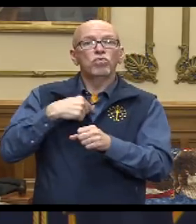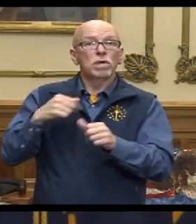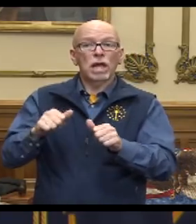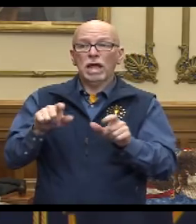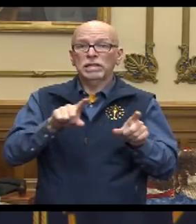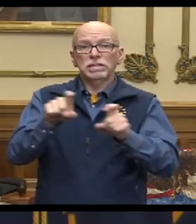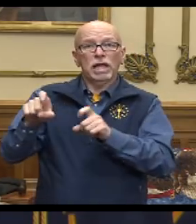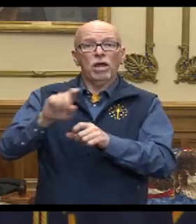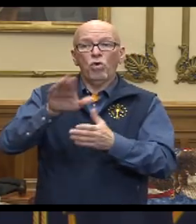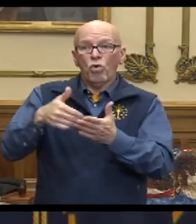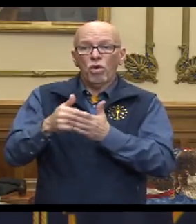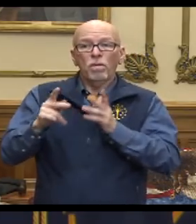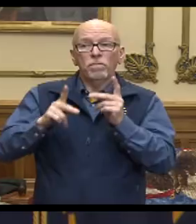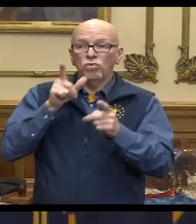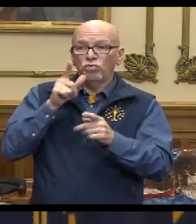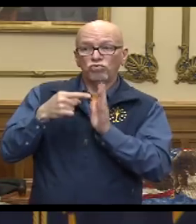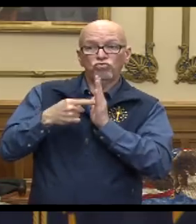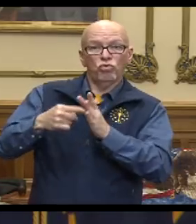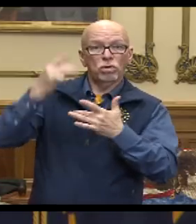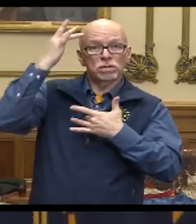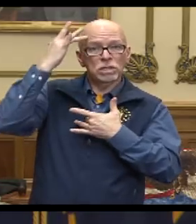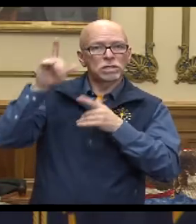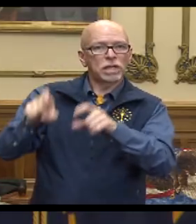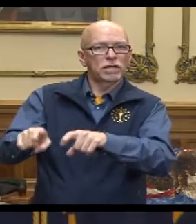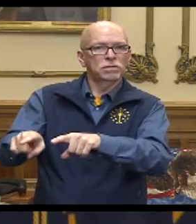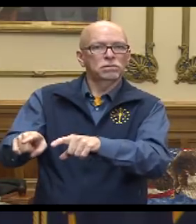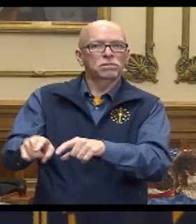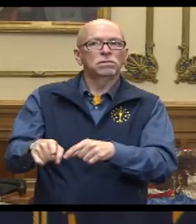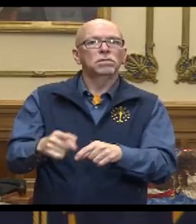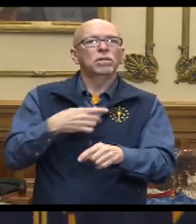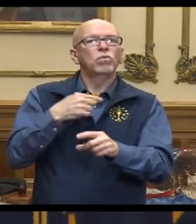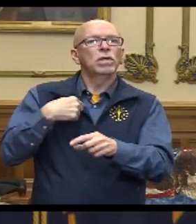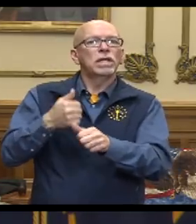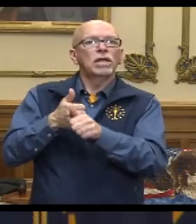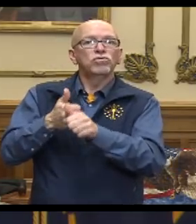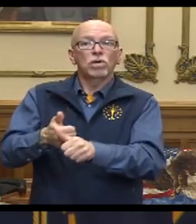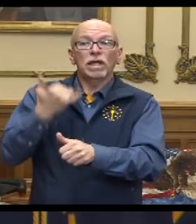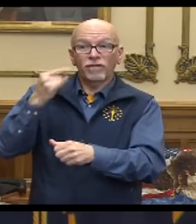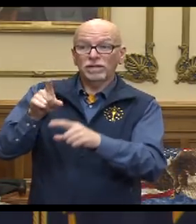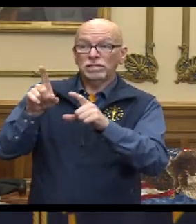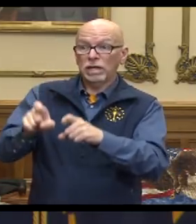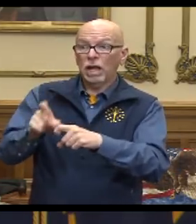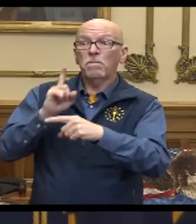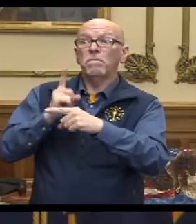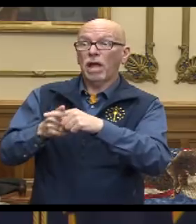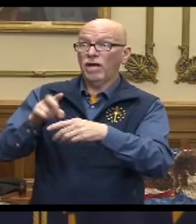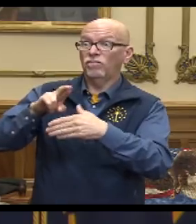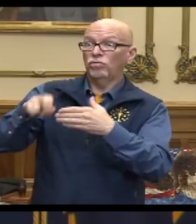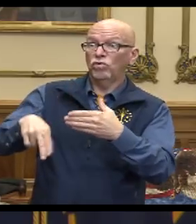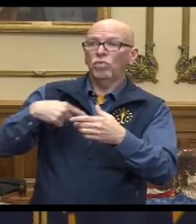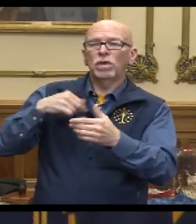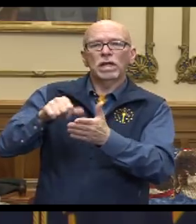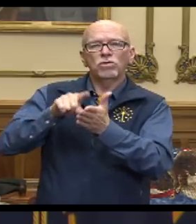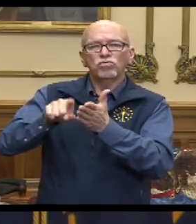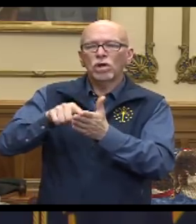who might be symptomatic, and that we can track those who test positive. Given the